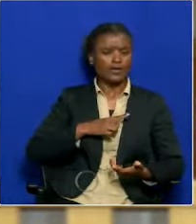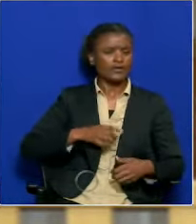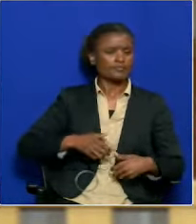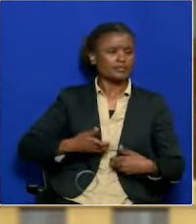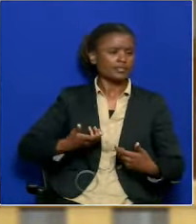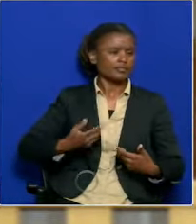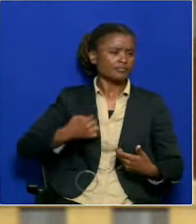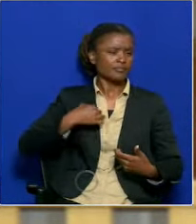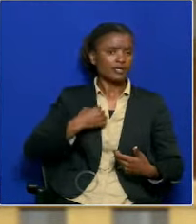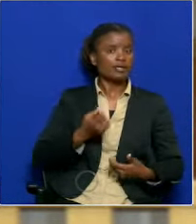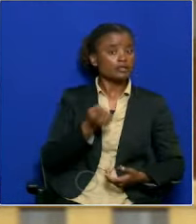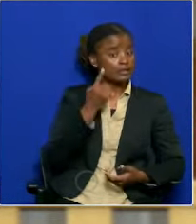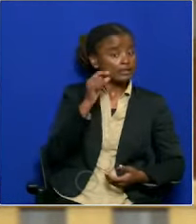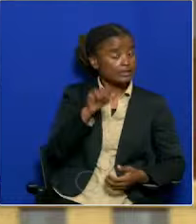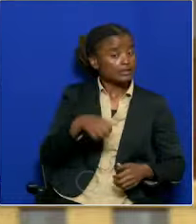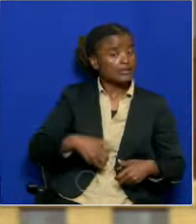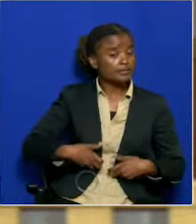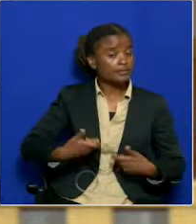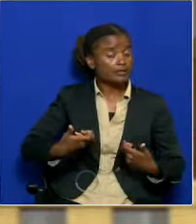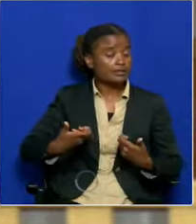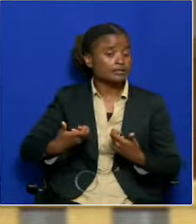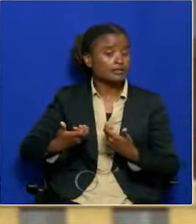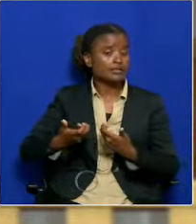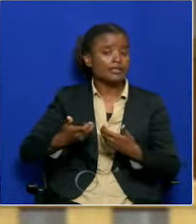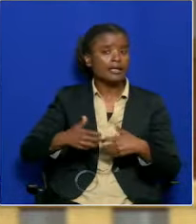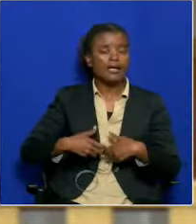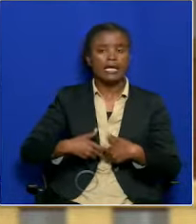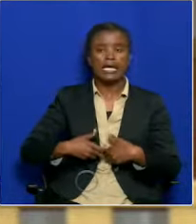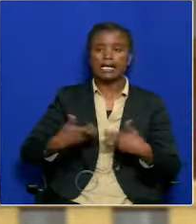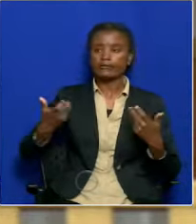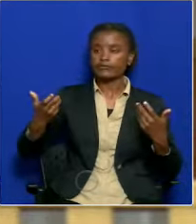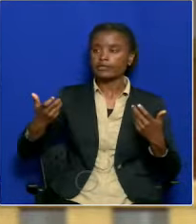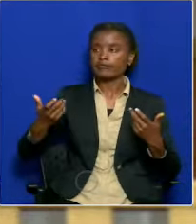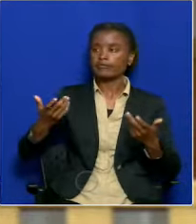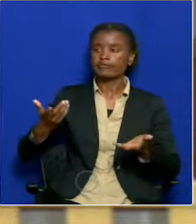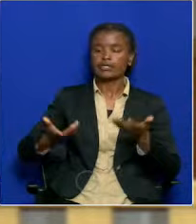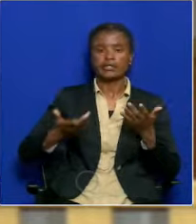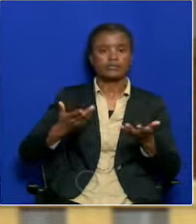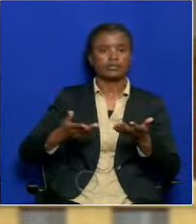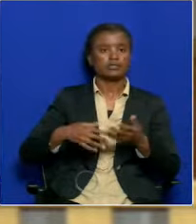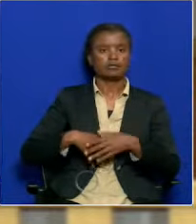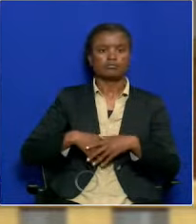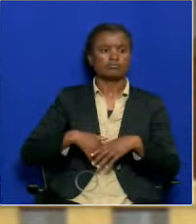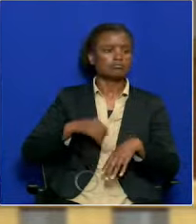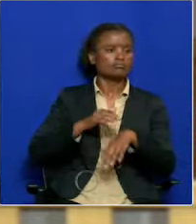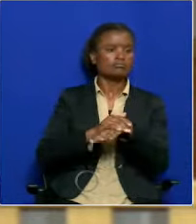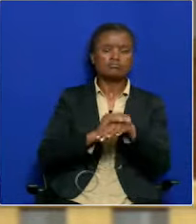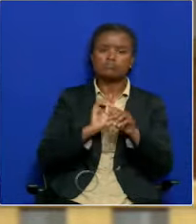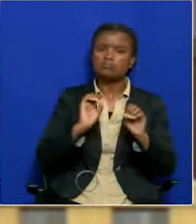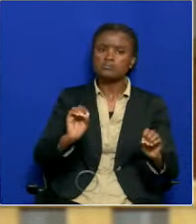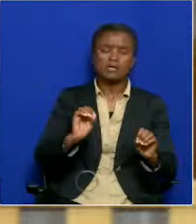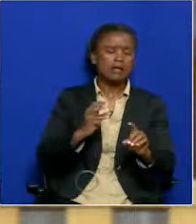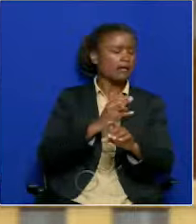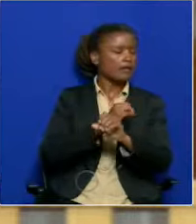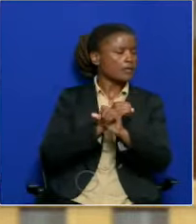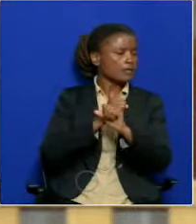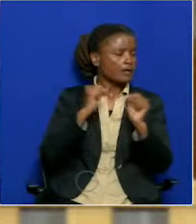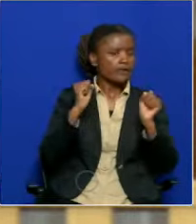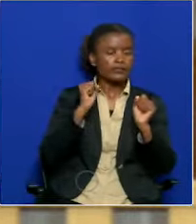upset if you had nothing to do with him, but you actually do have a close relationship with